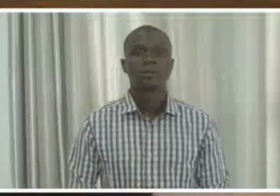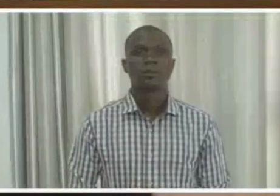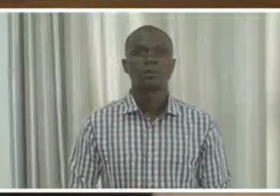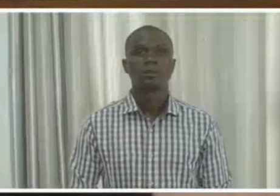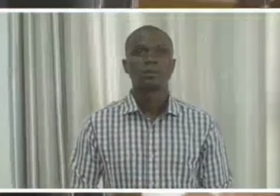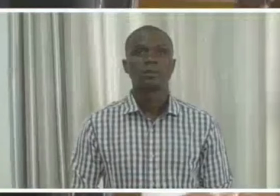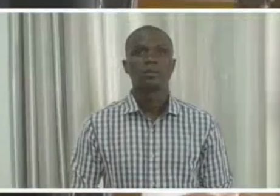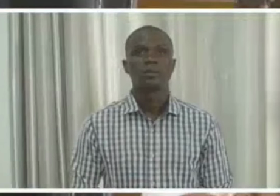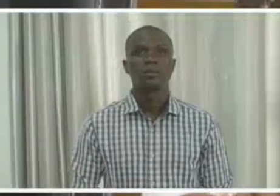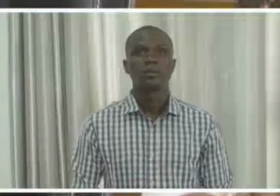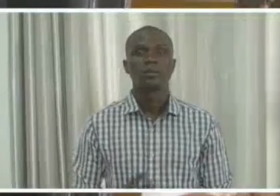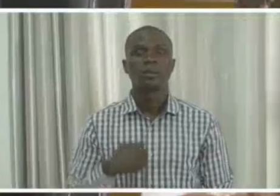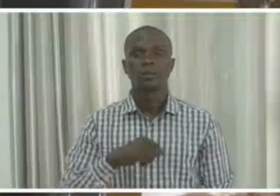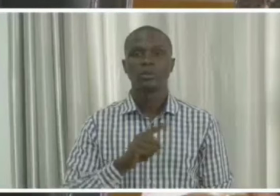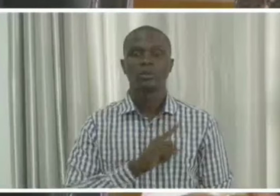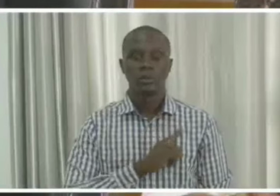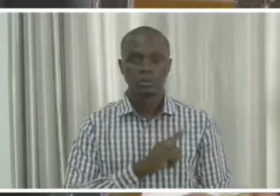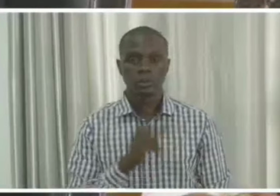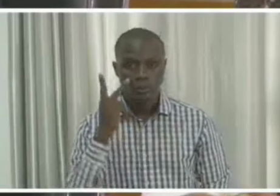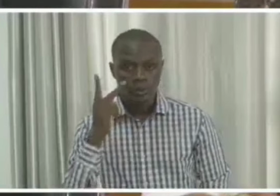by